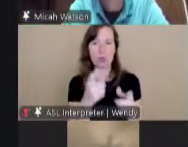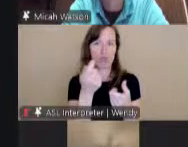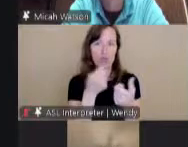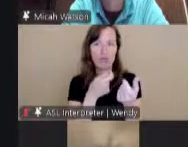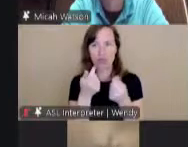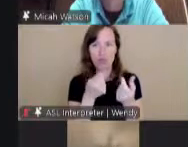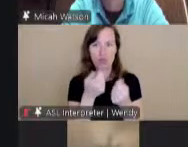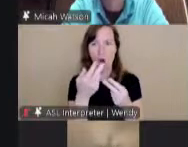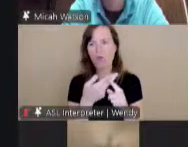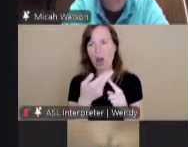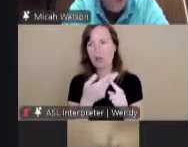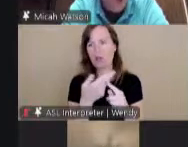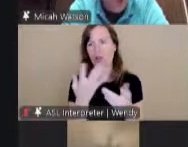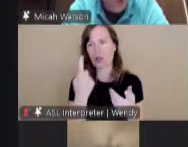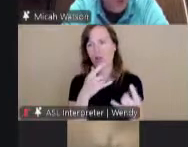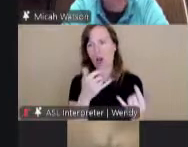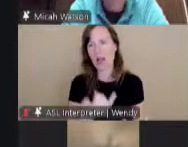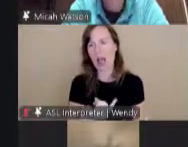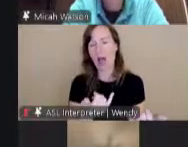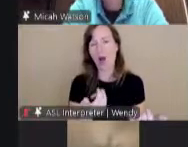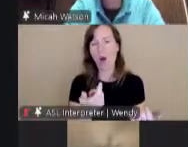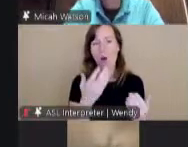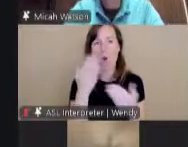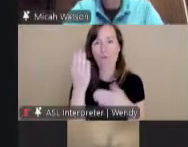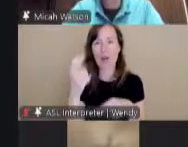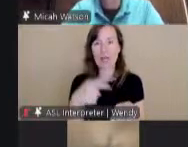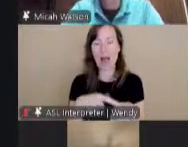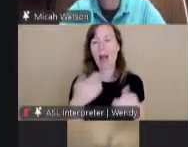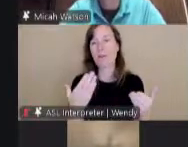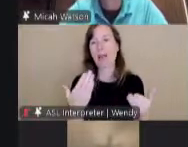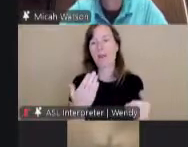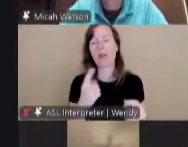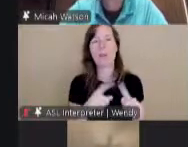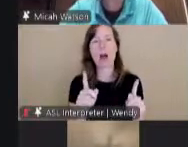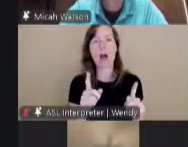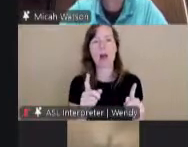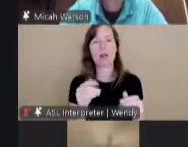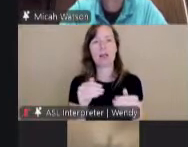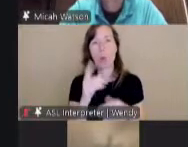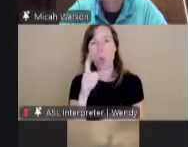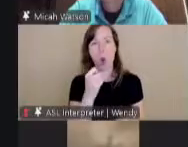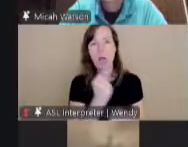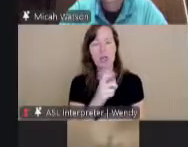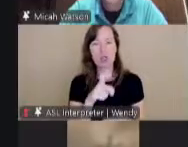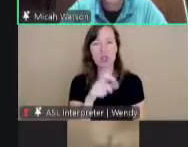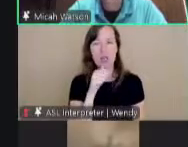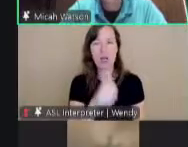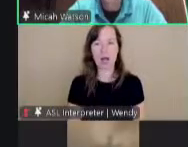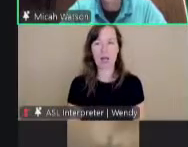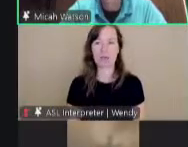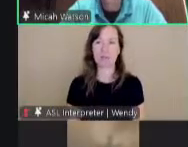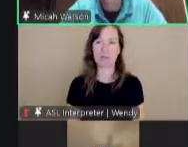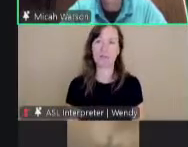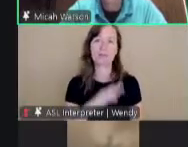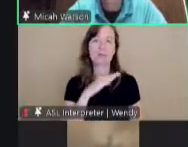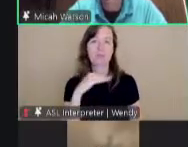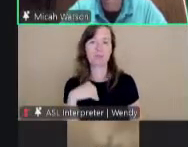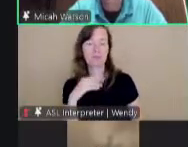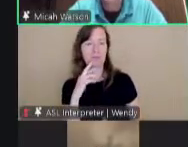least for now. Compounded, it might be a problem, but in 1 year, it shouldn't be. Yeah, I don't think any of